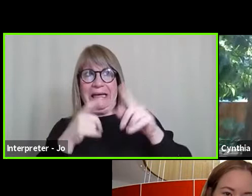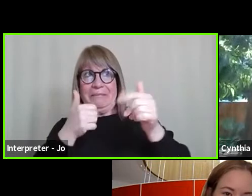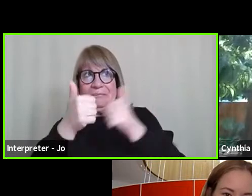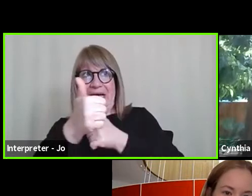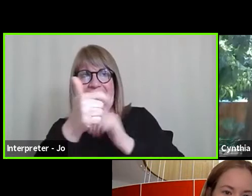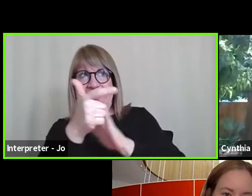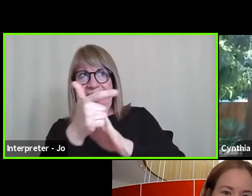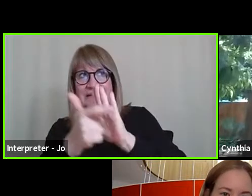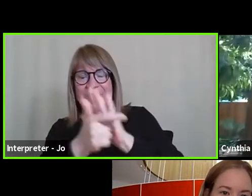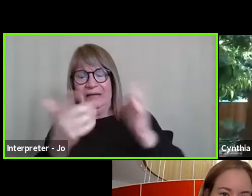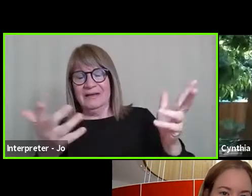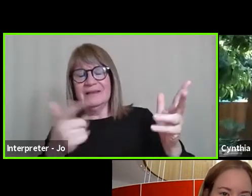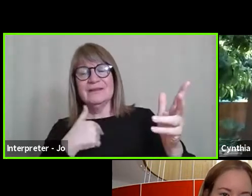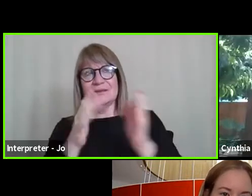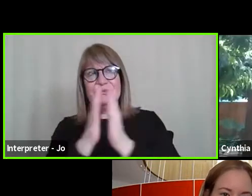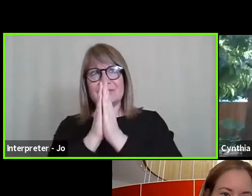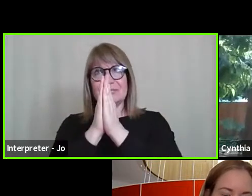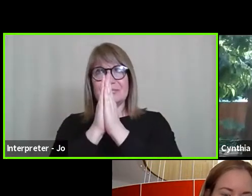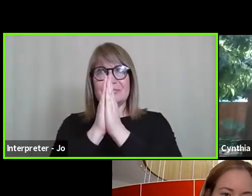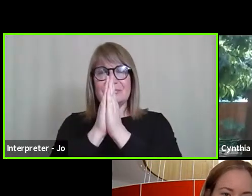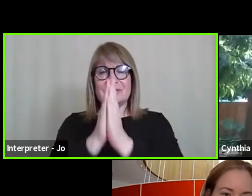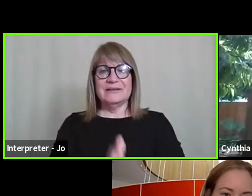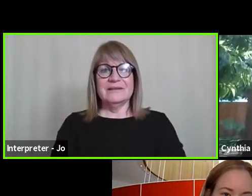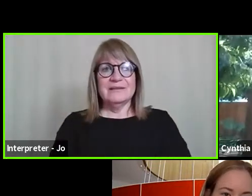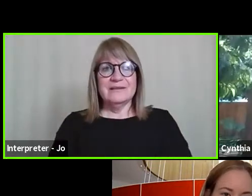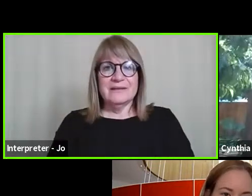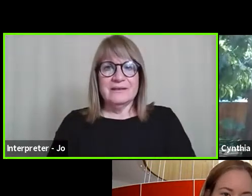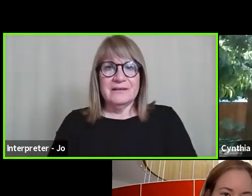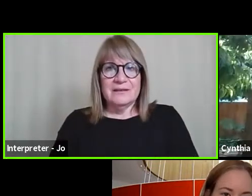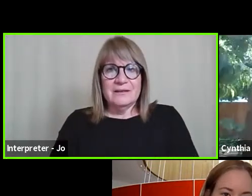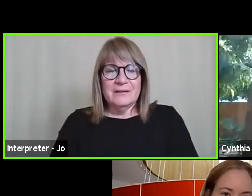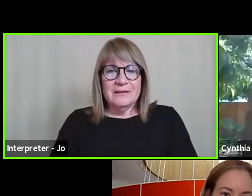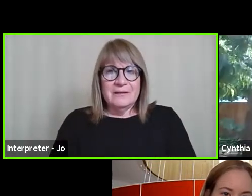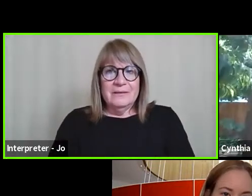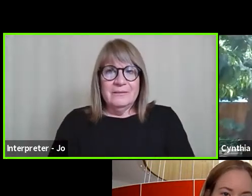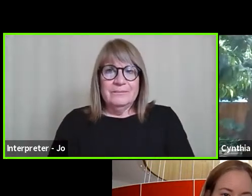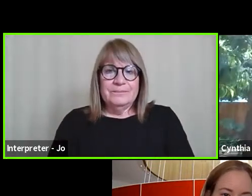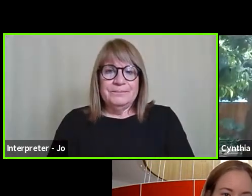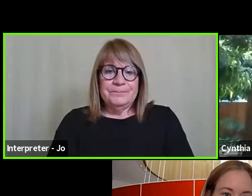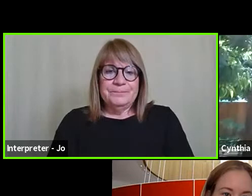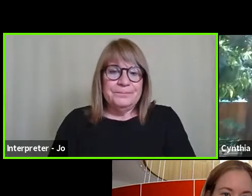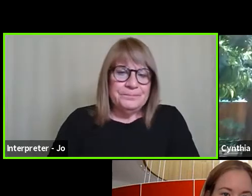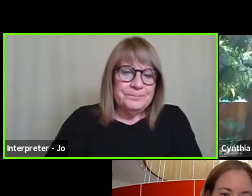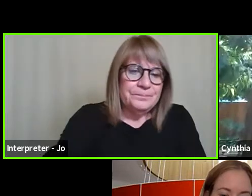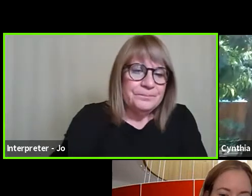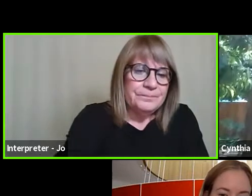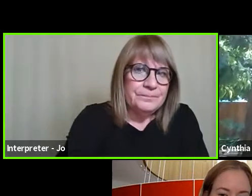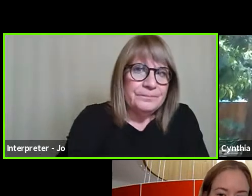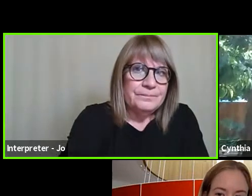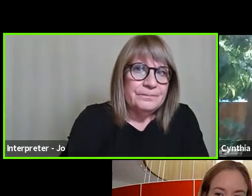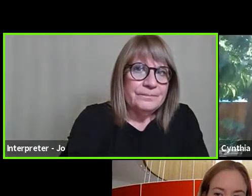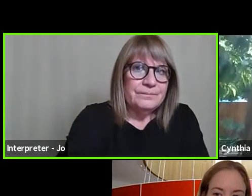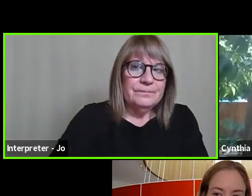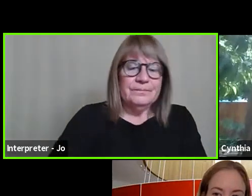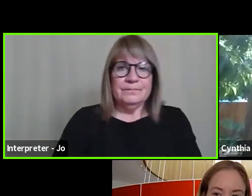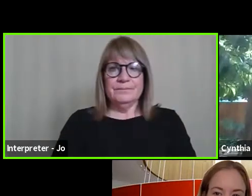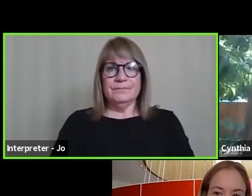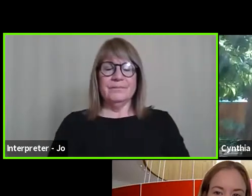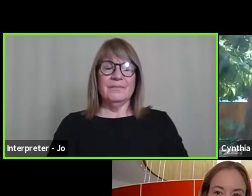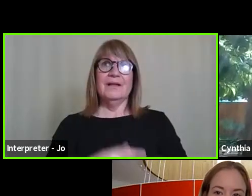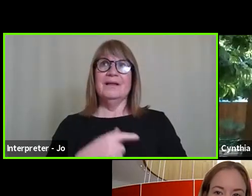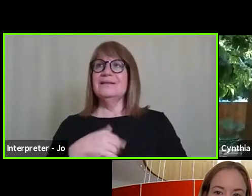there um so it's it is incredibly um i don't even know what the right word is